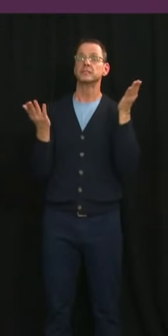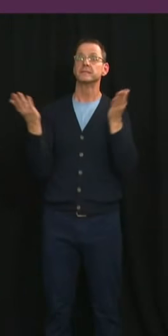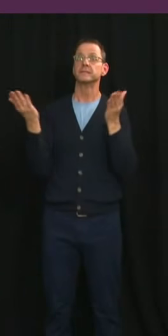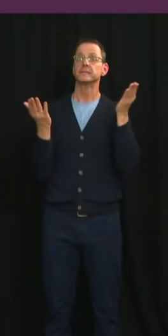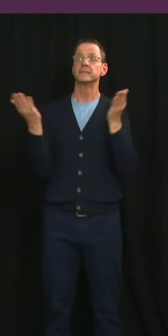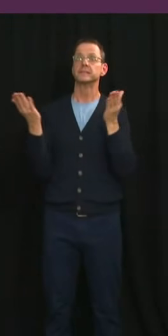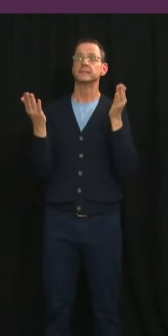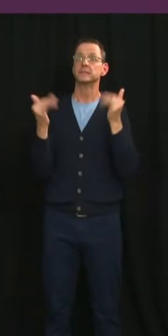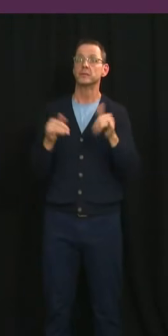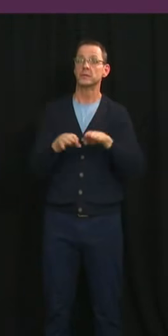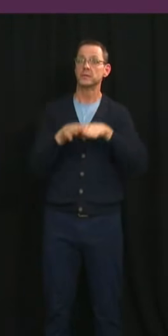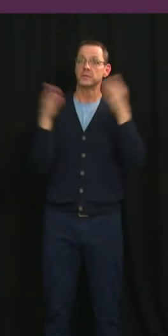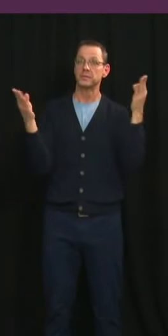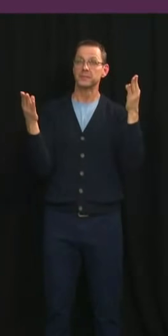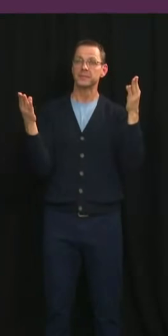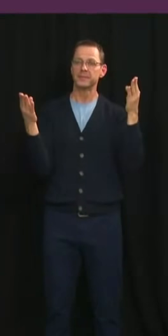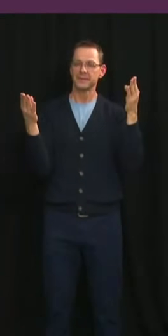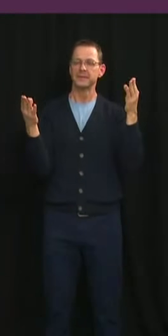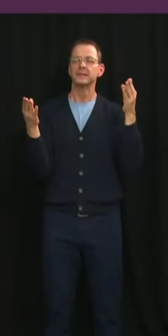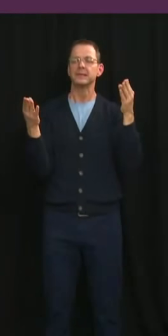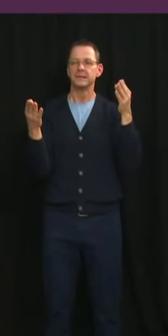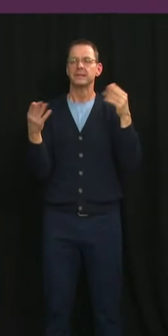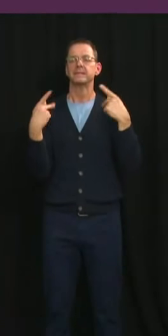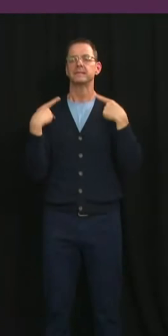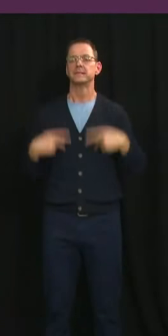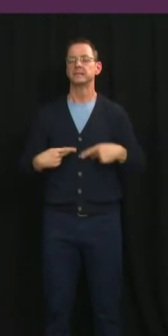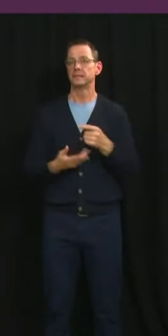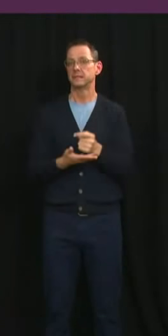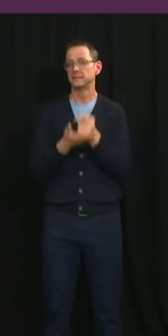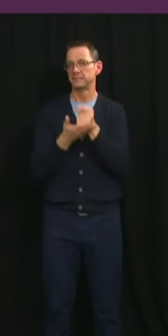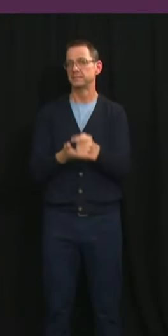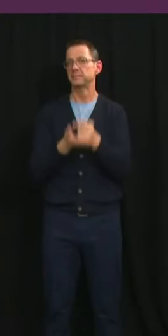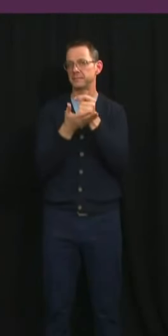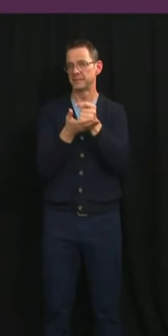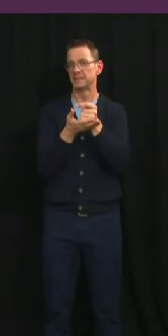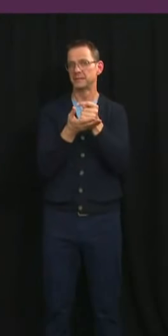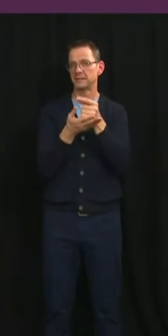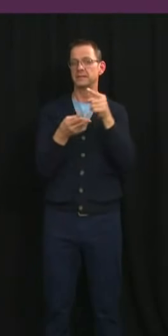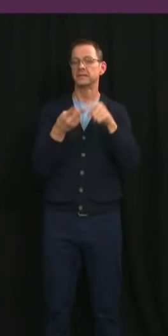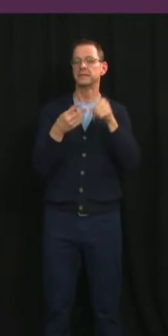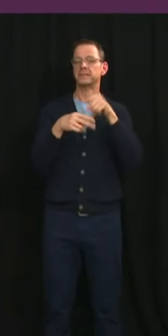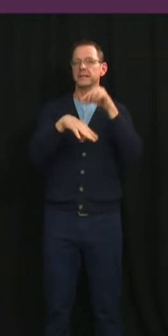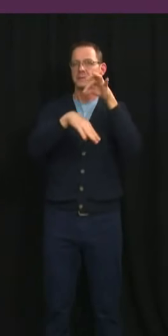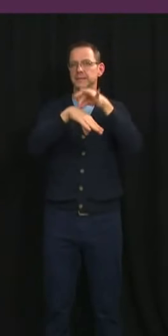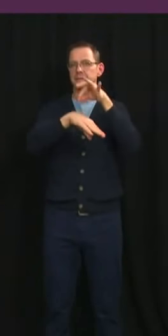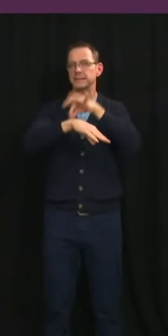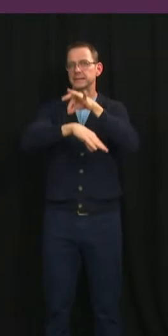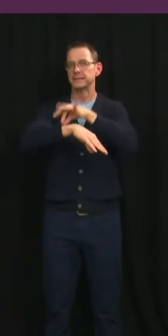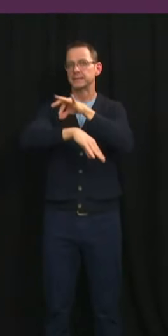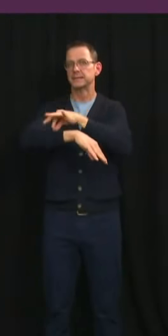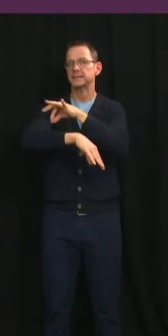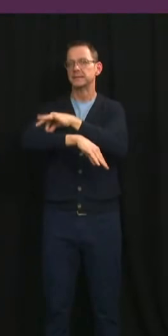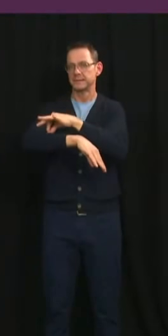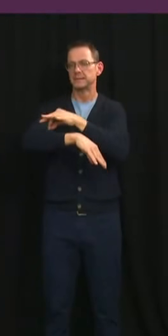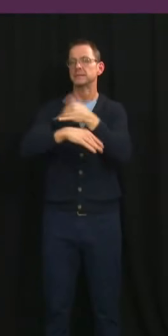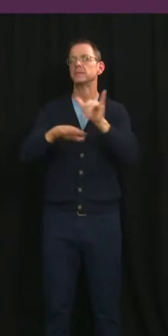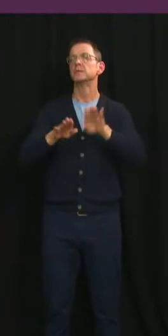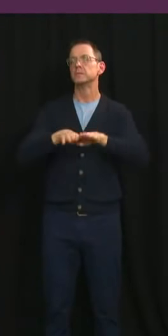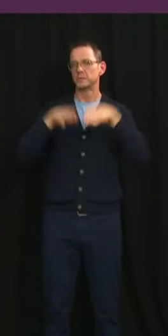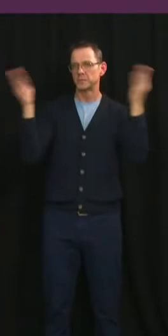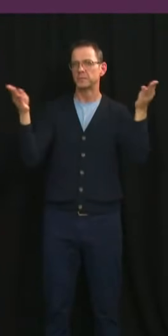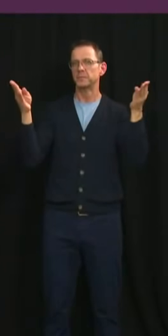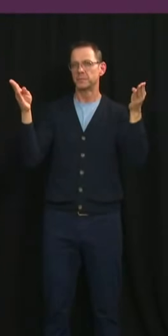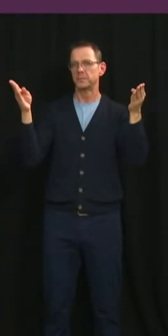as social or protective services, shelters for vulnerable people, childcare, and not-for-profit